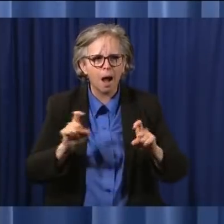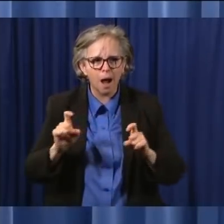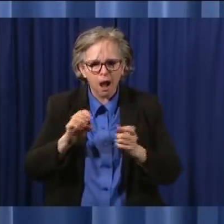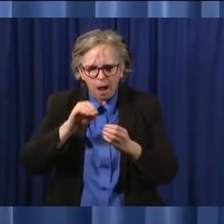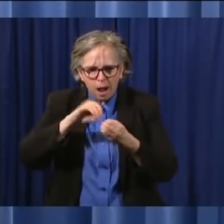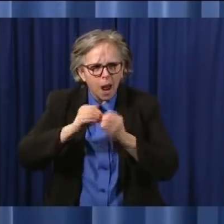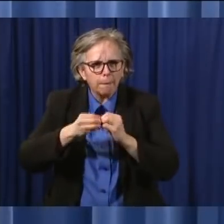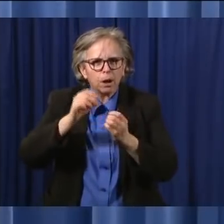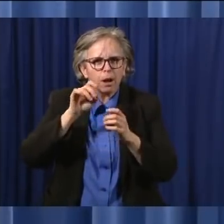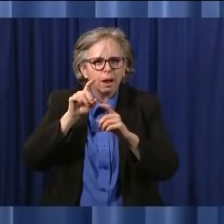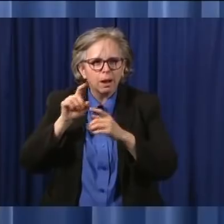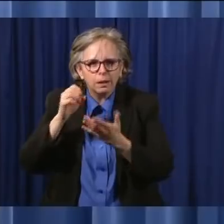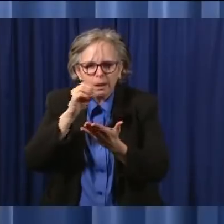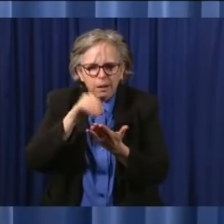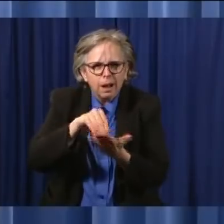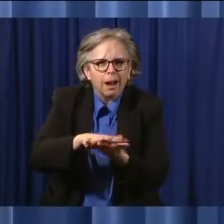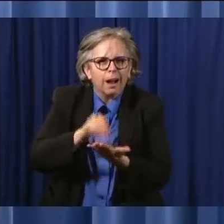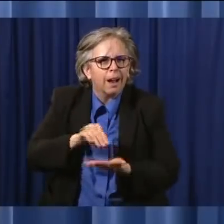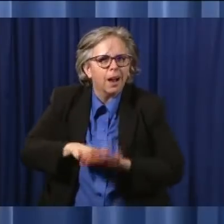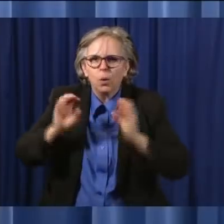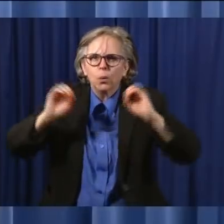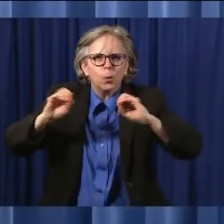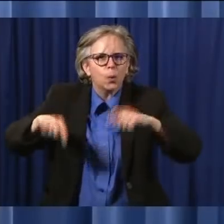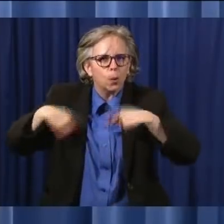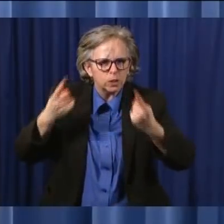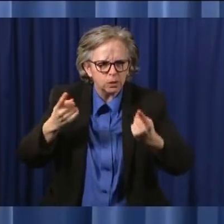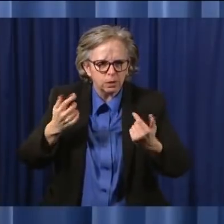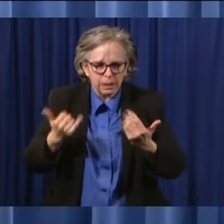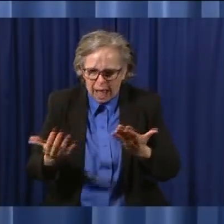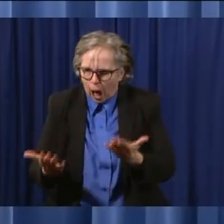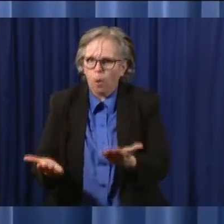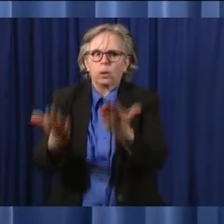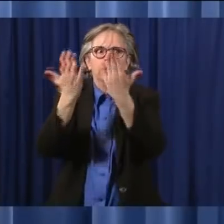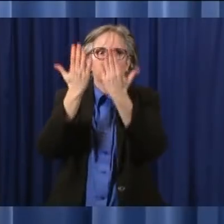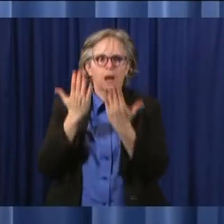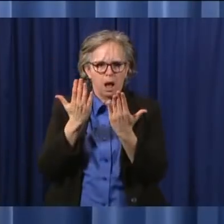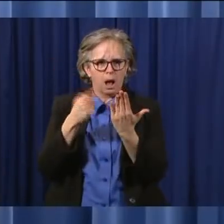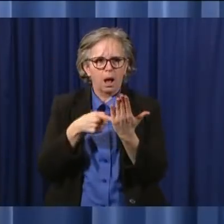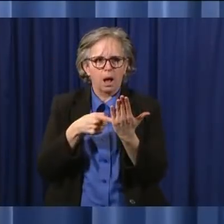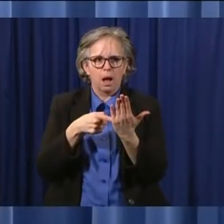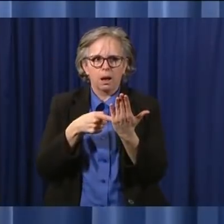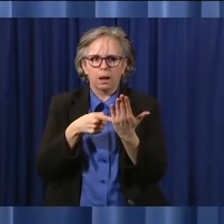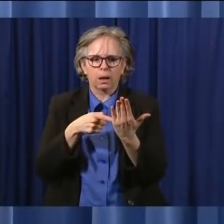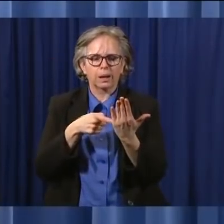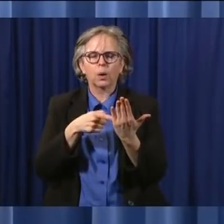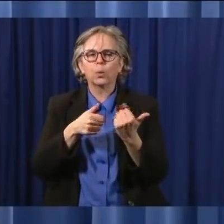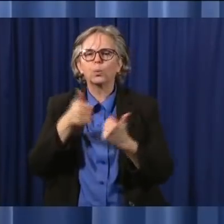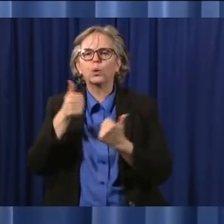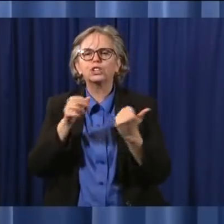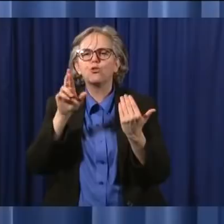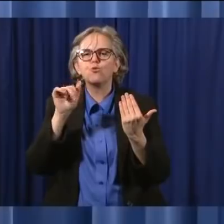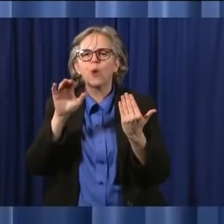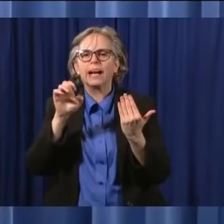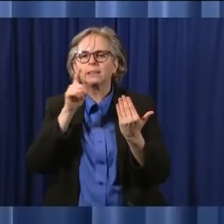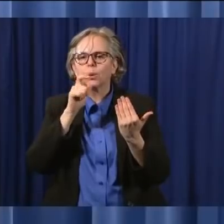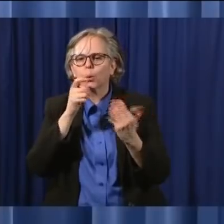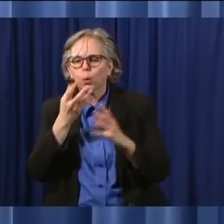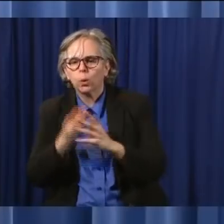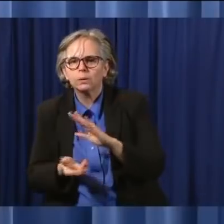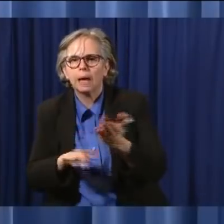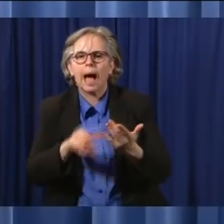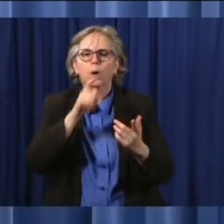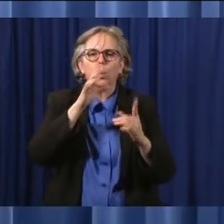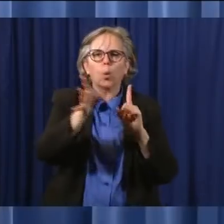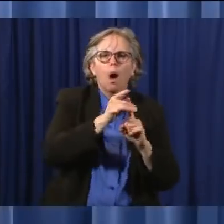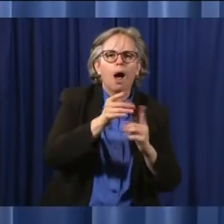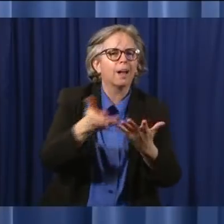was coming in without any race listed at all. So we know these are the minimum numbers, and we think they're probably